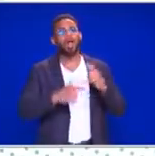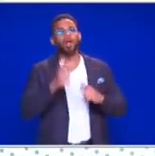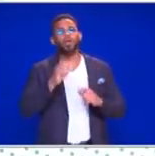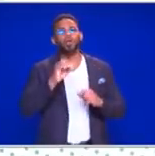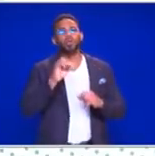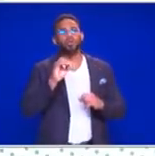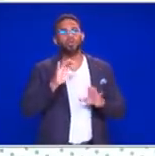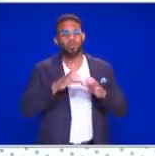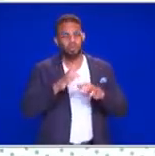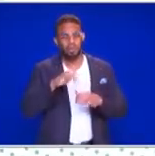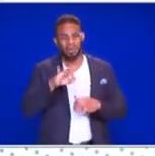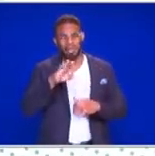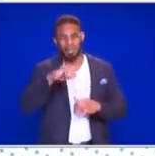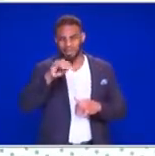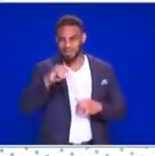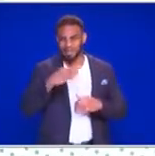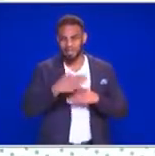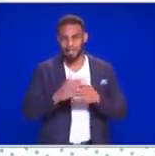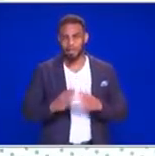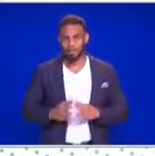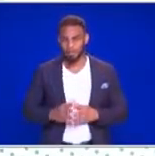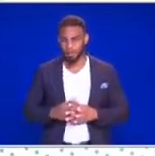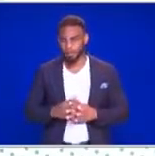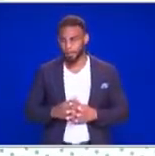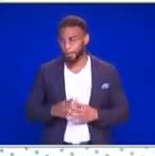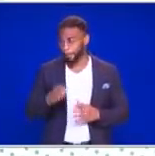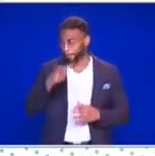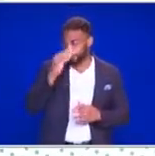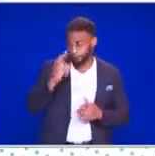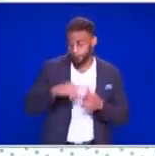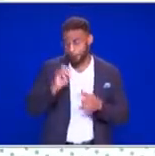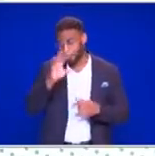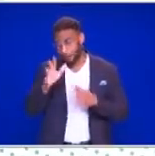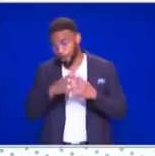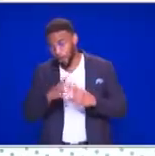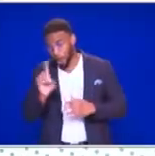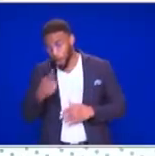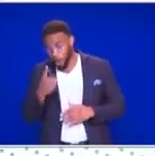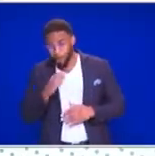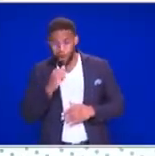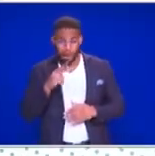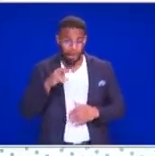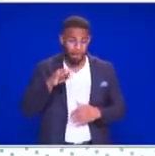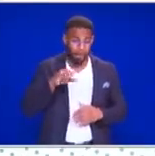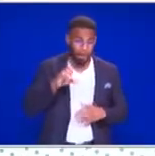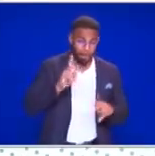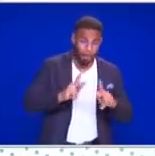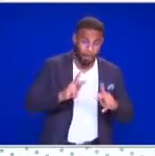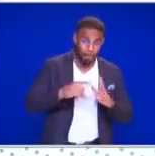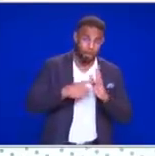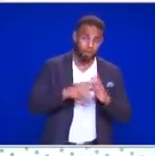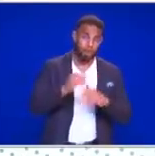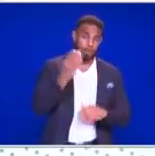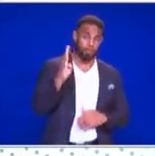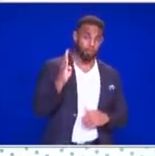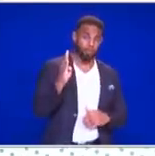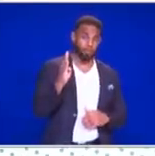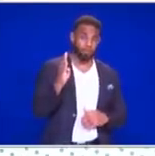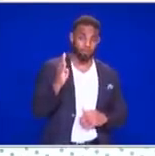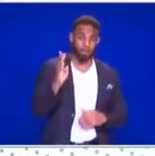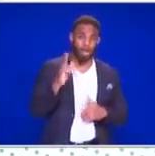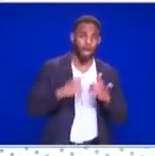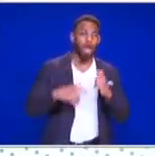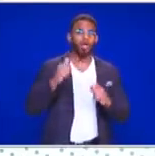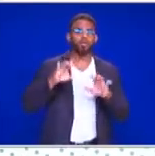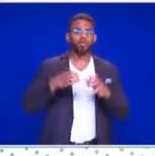about 90% of counties. The Black or African American alone non-Hispanic population, shown in blue, was